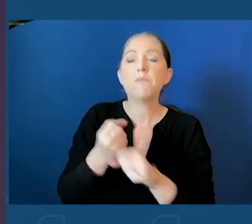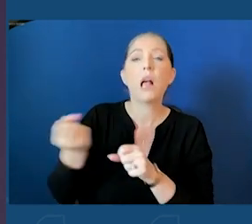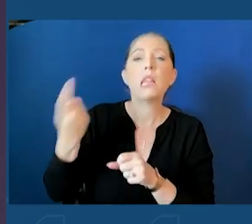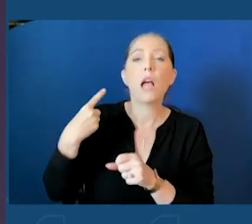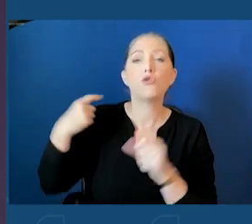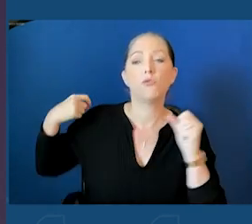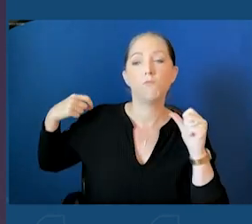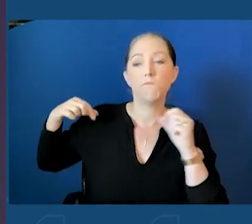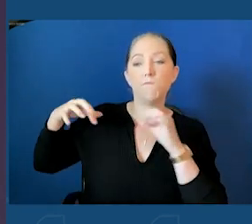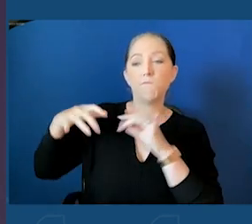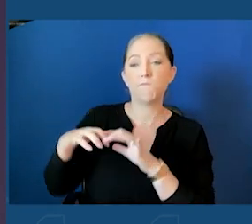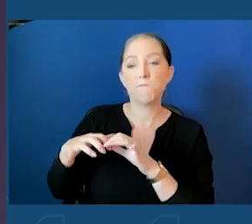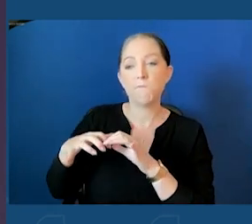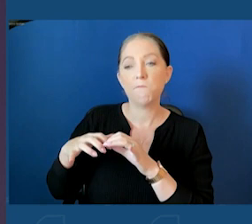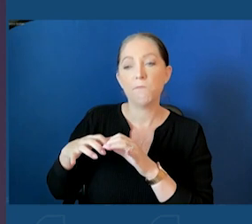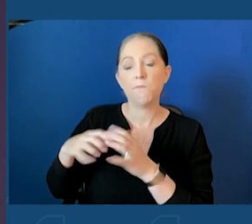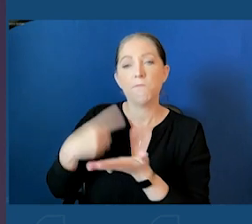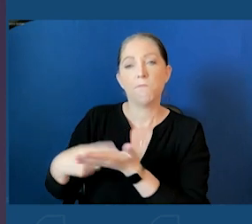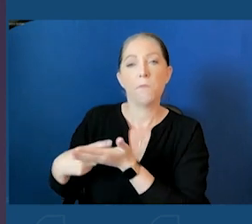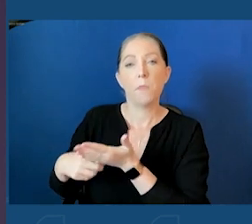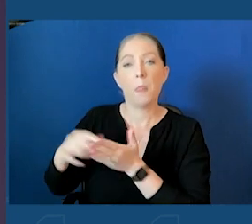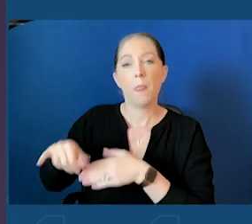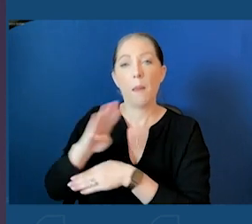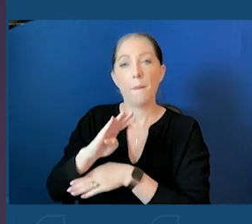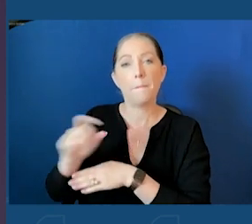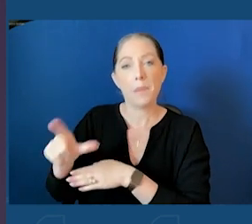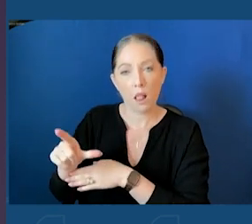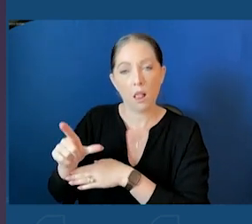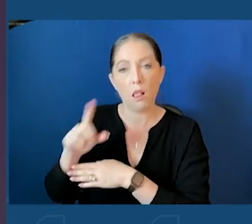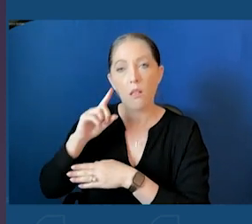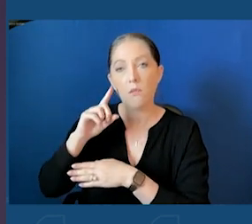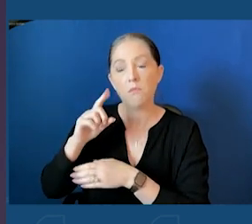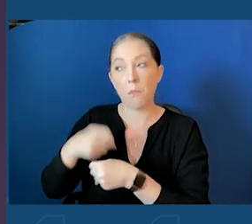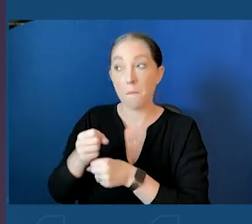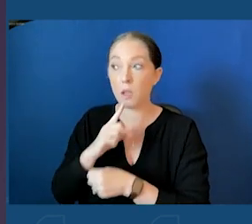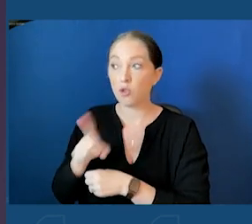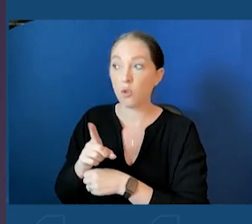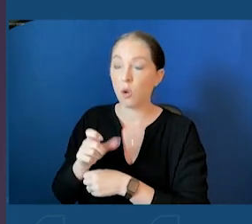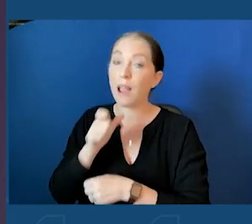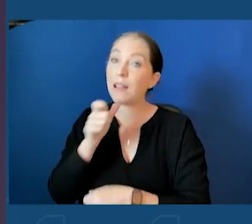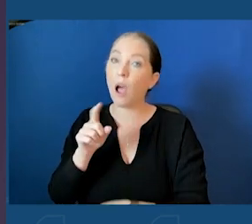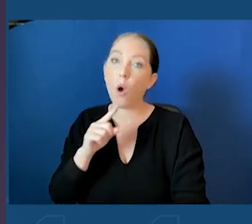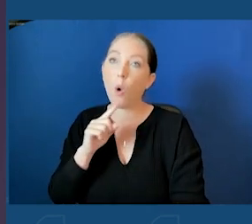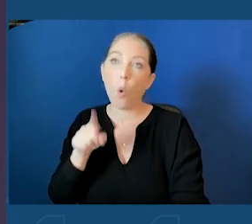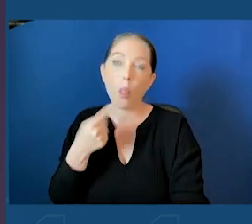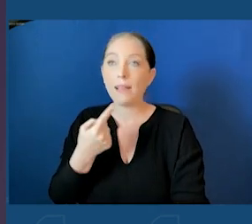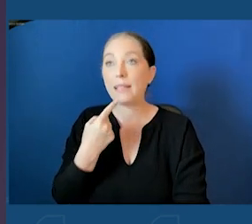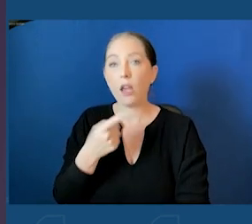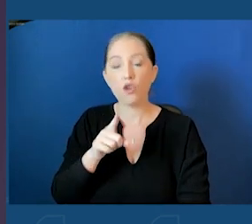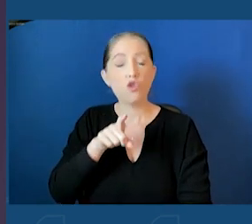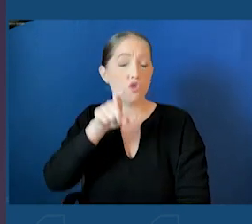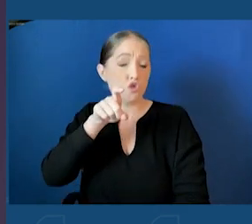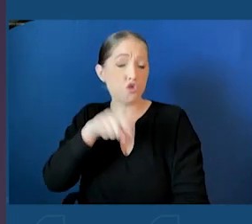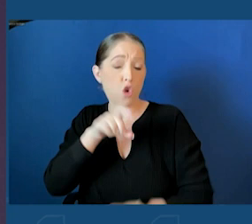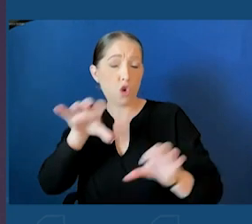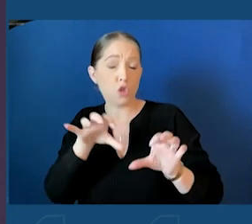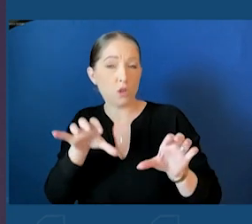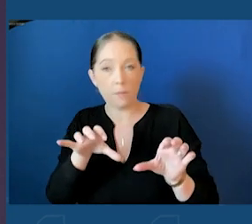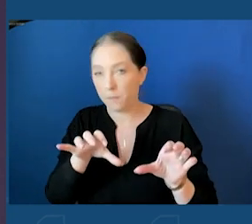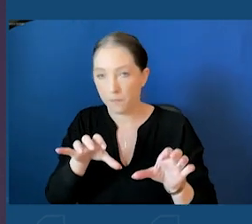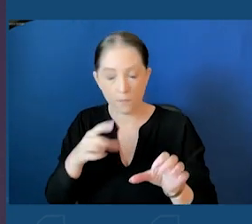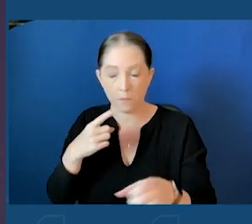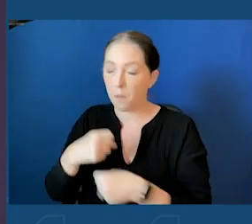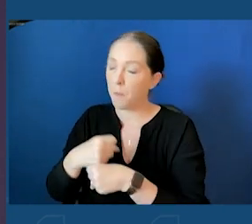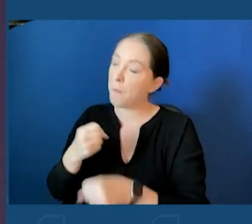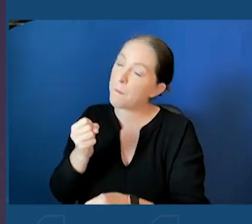signed to ensure, not just say you should do this, but that ensuring all of our schools